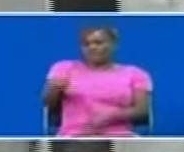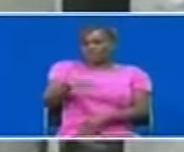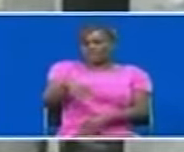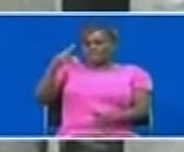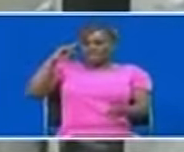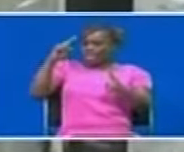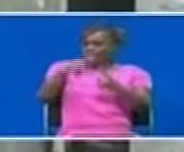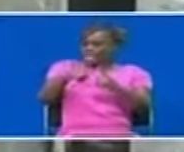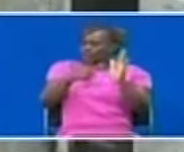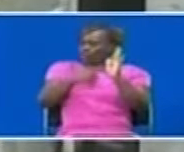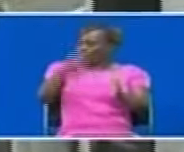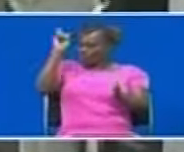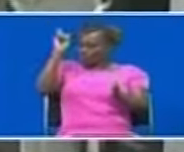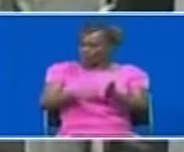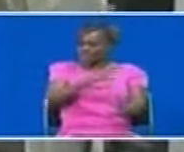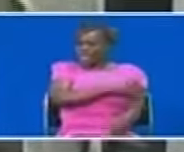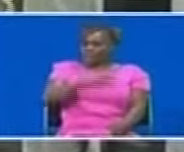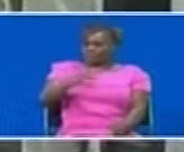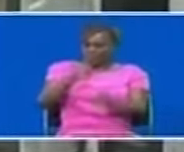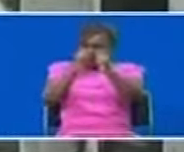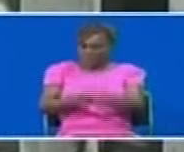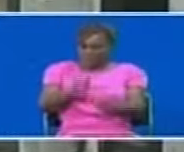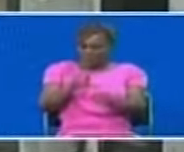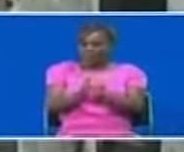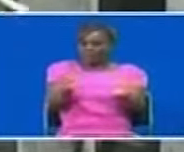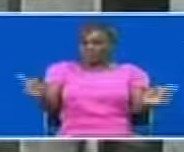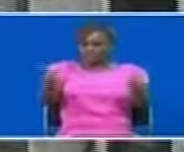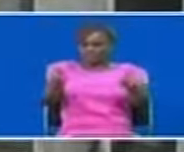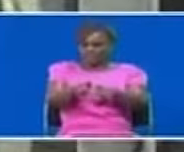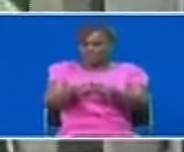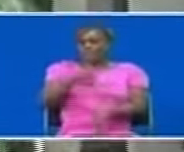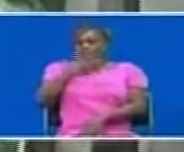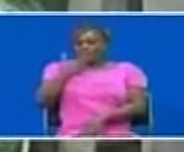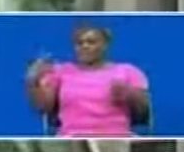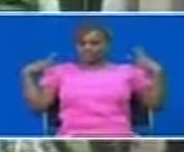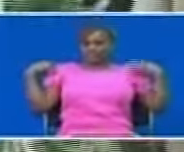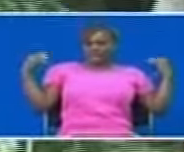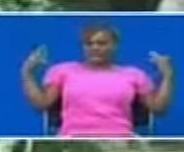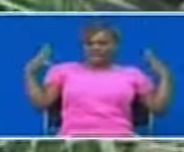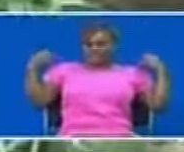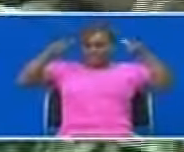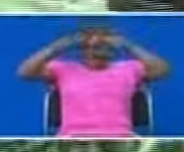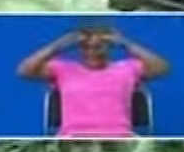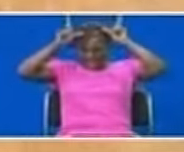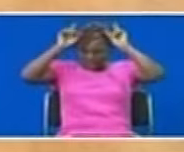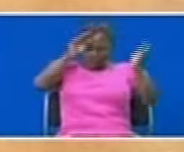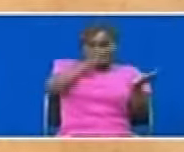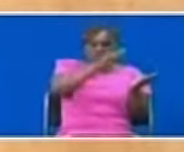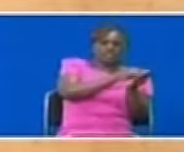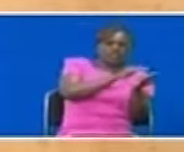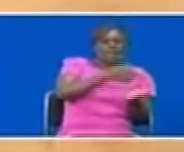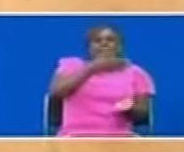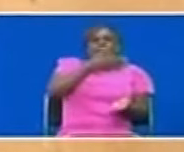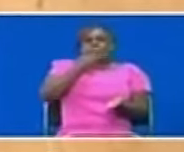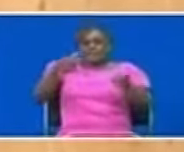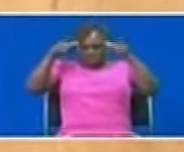aim of the show is to empower farmers and the general public on the best practice in livestock husbandry. Some of the best